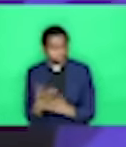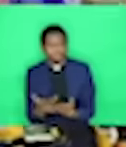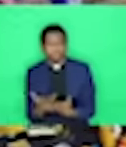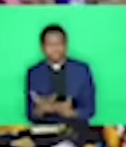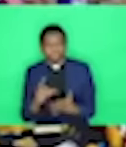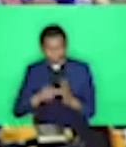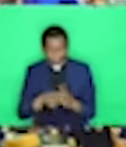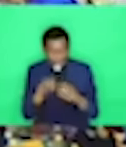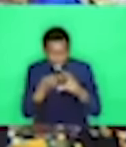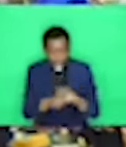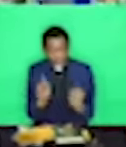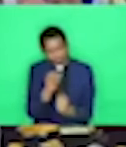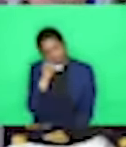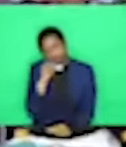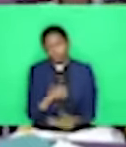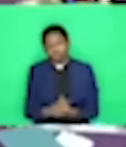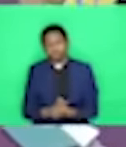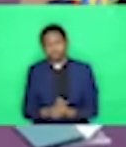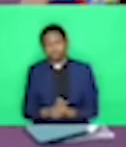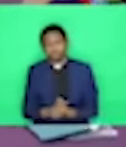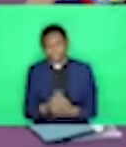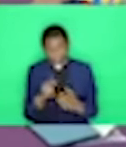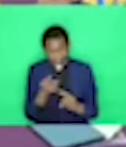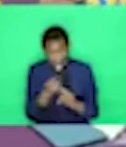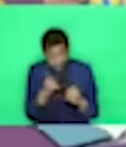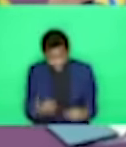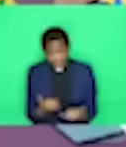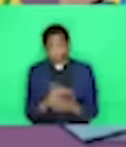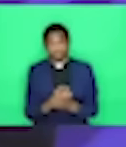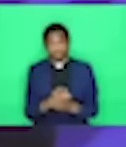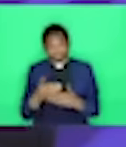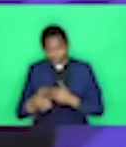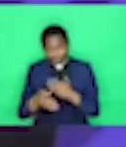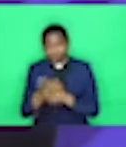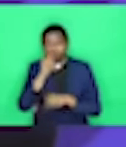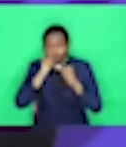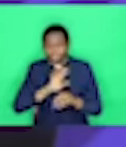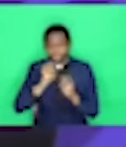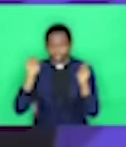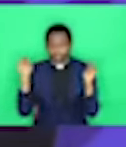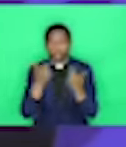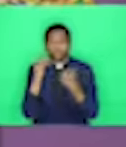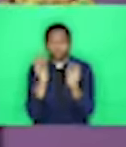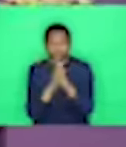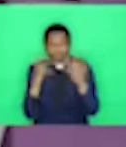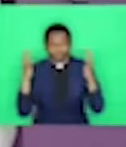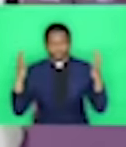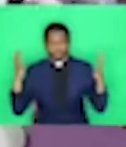it begin with you. And from now, God bless us. Oh.